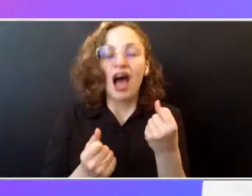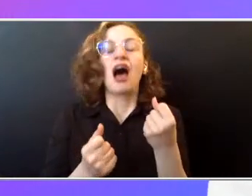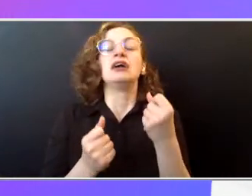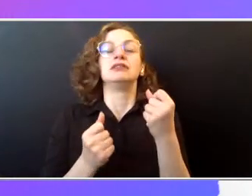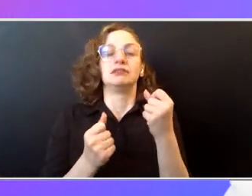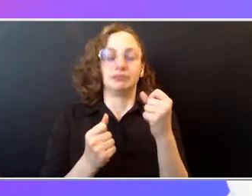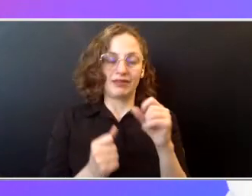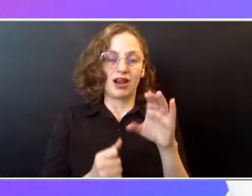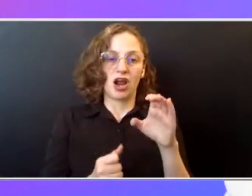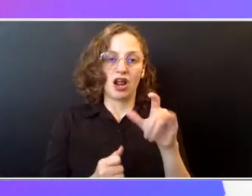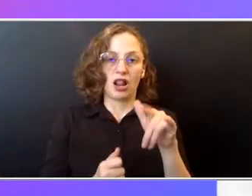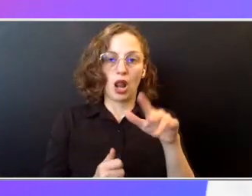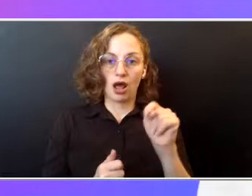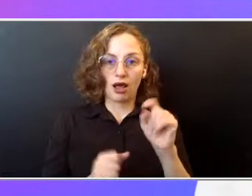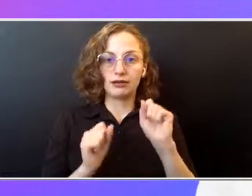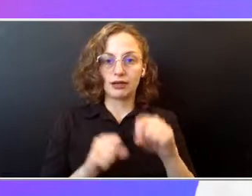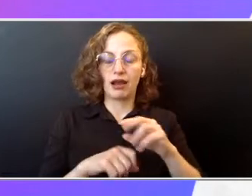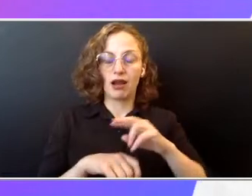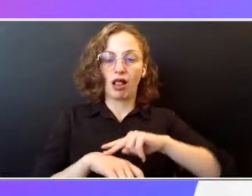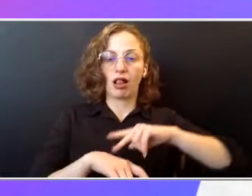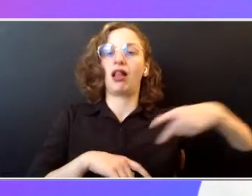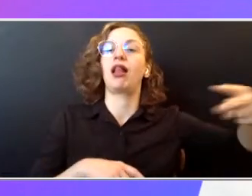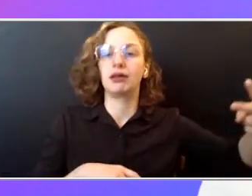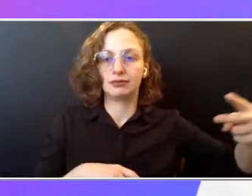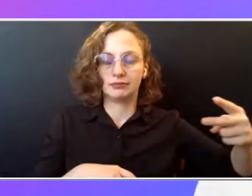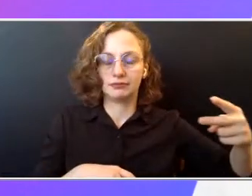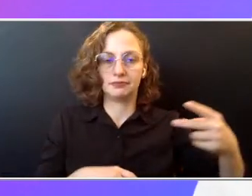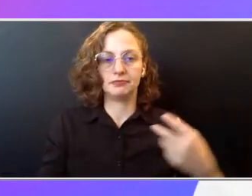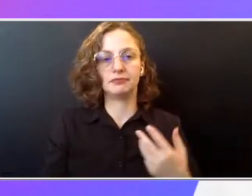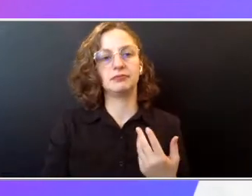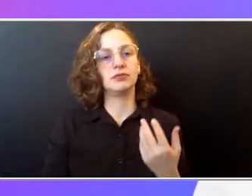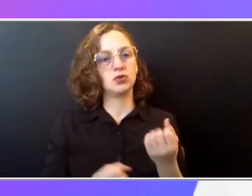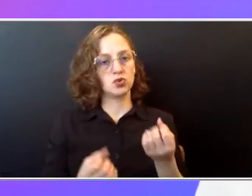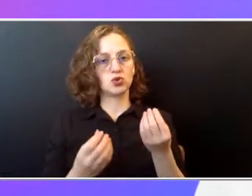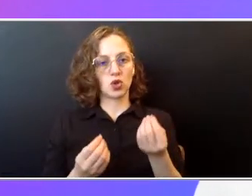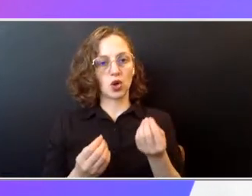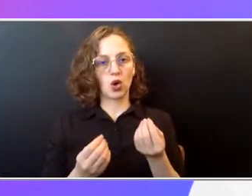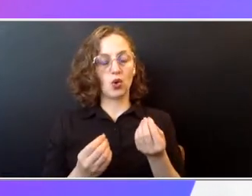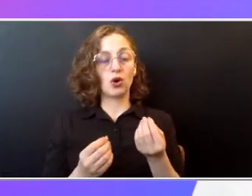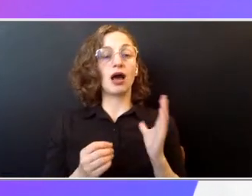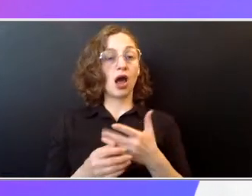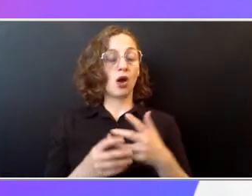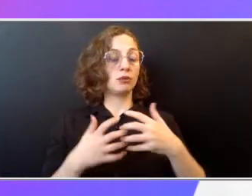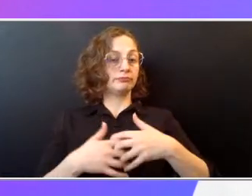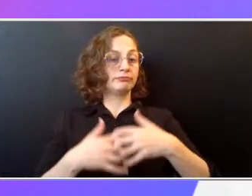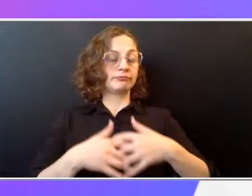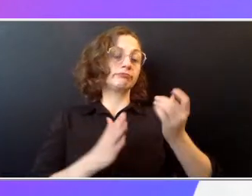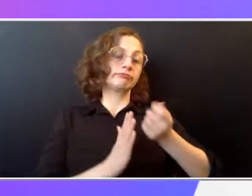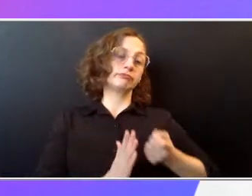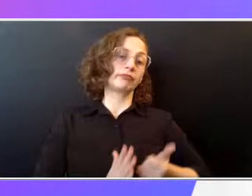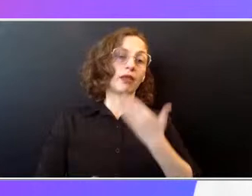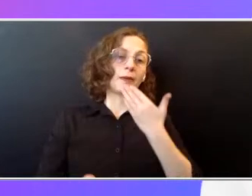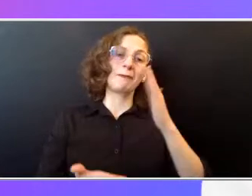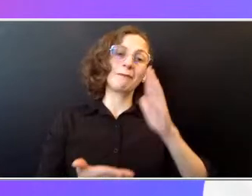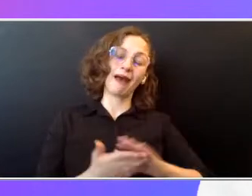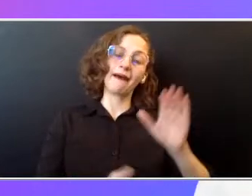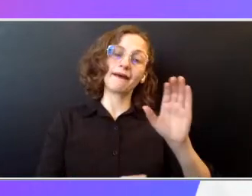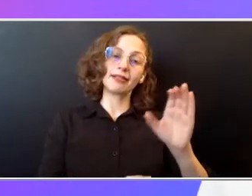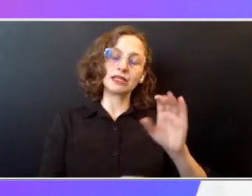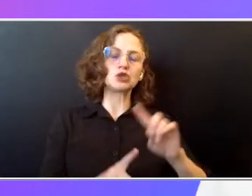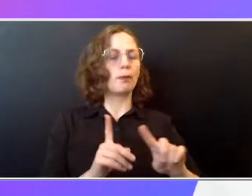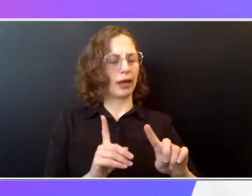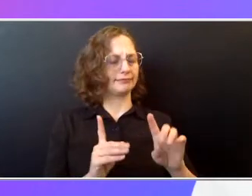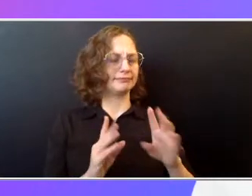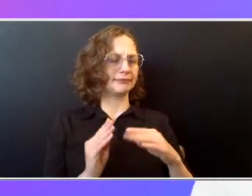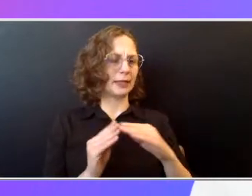transport, which takes out the bad cholesterol. But it's not that simple as that. We've learned now that all bad cholesterol